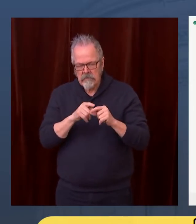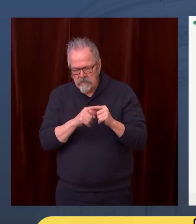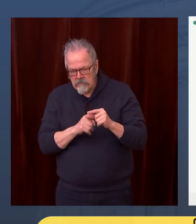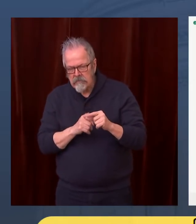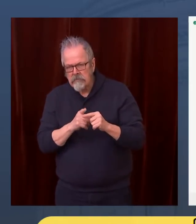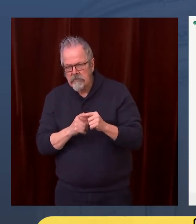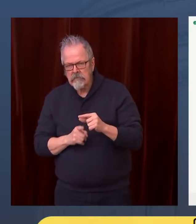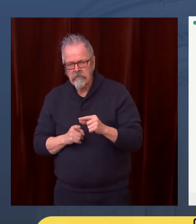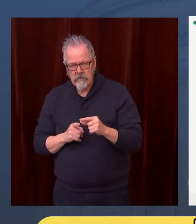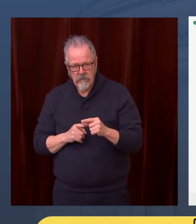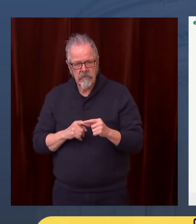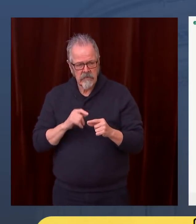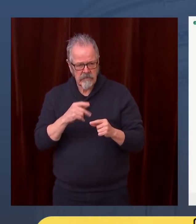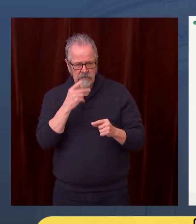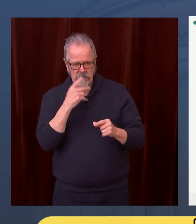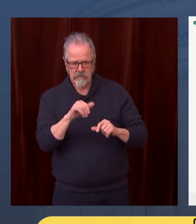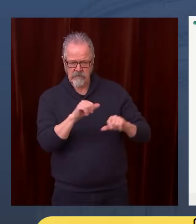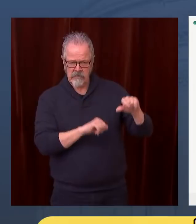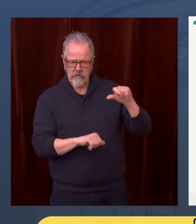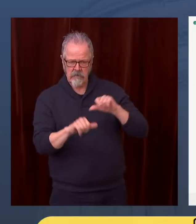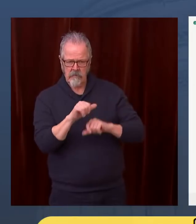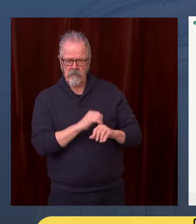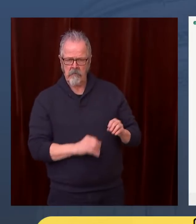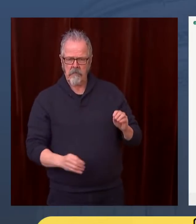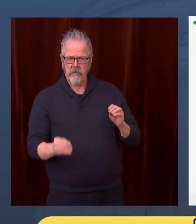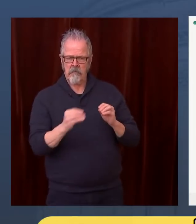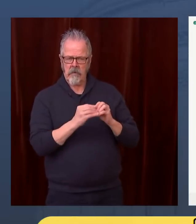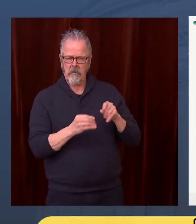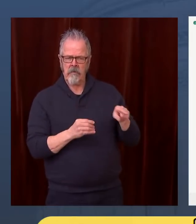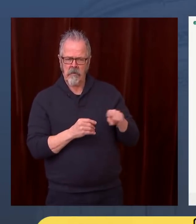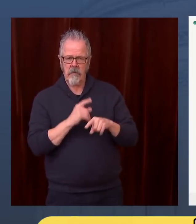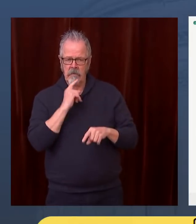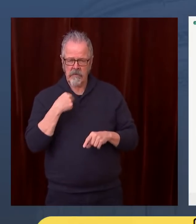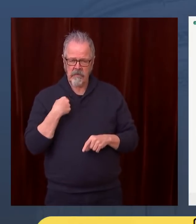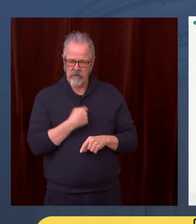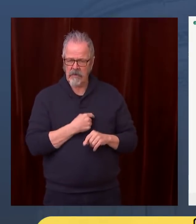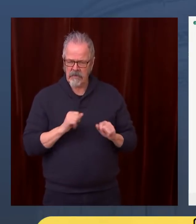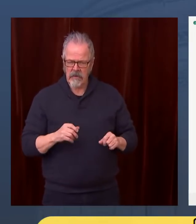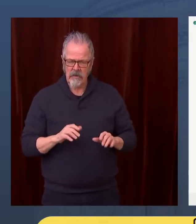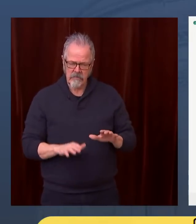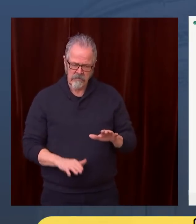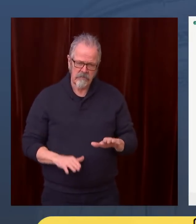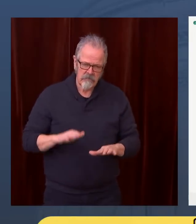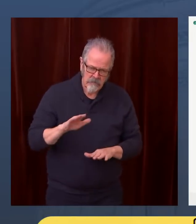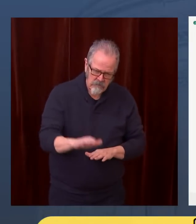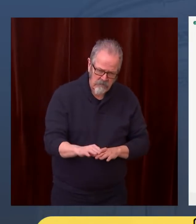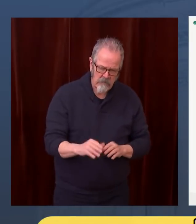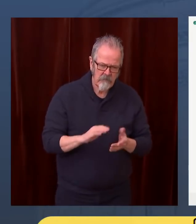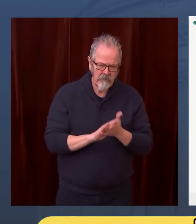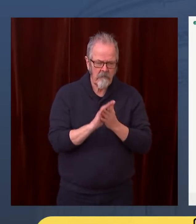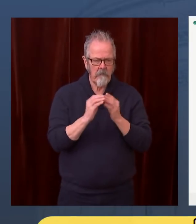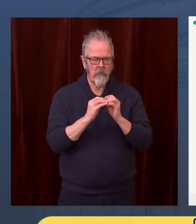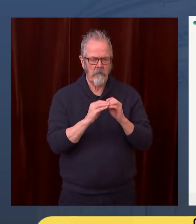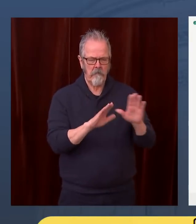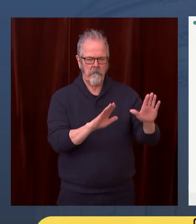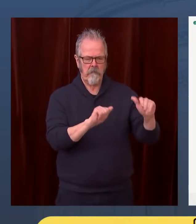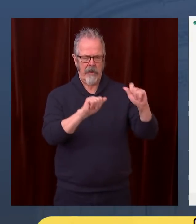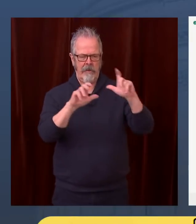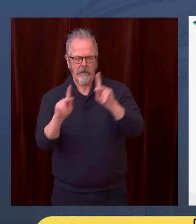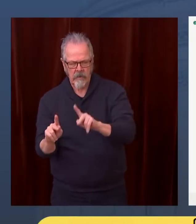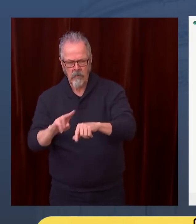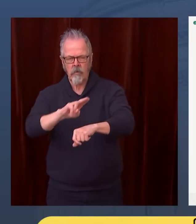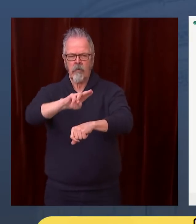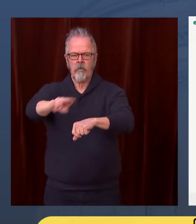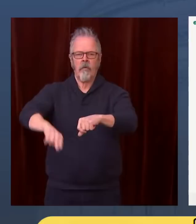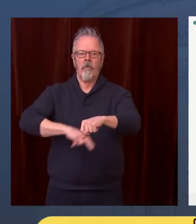virus, we're at a pretty powerful moment here where we take another step to normalcy. So thank you, Governor. To everyone here, there's a lot more to follow.